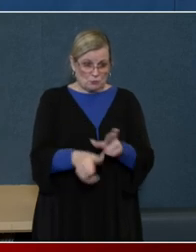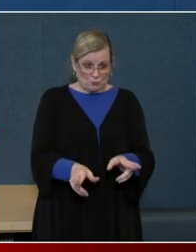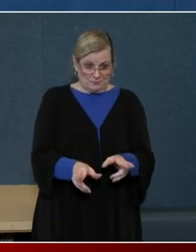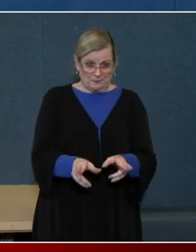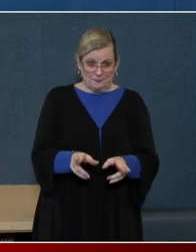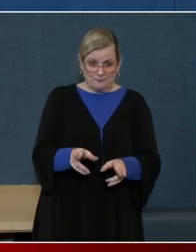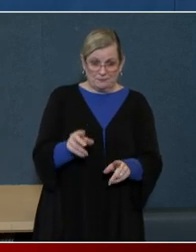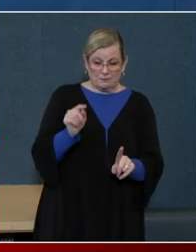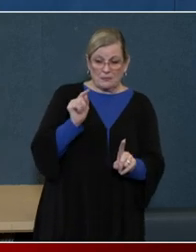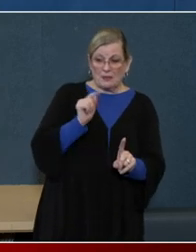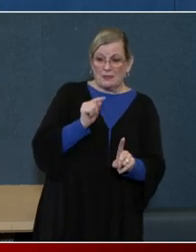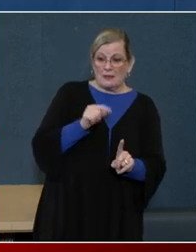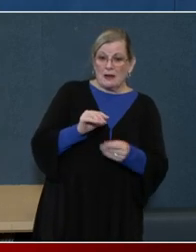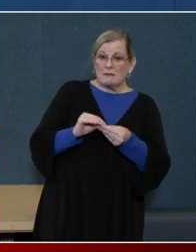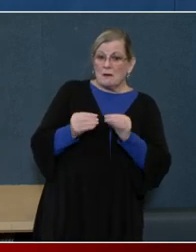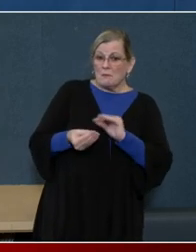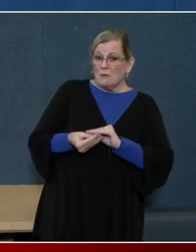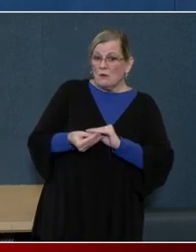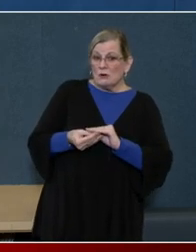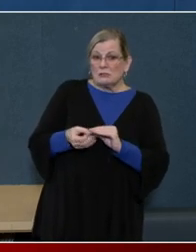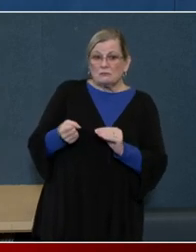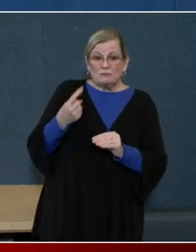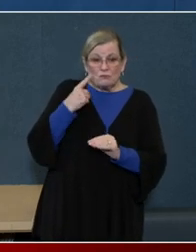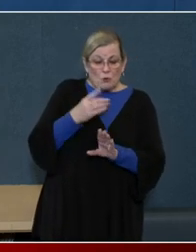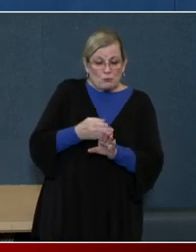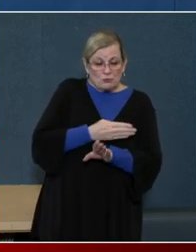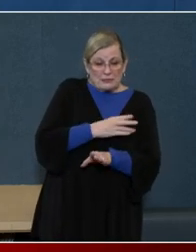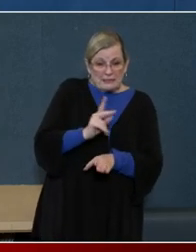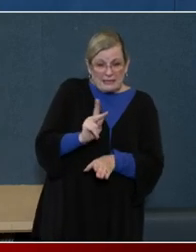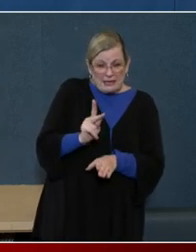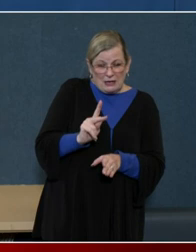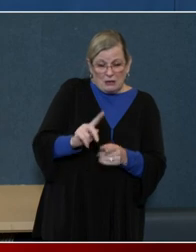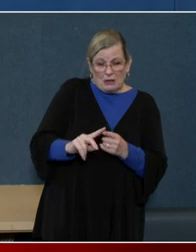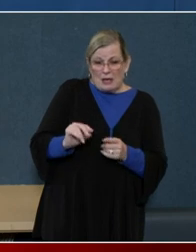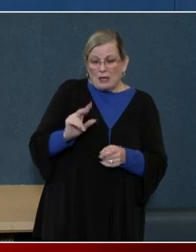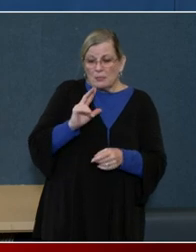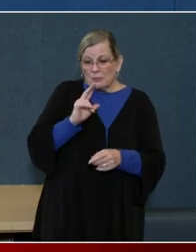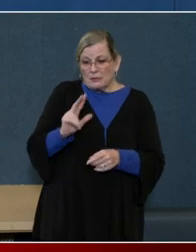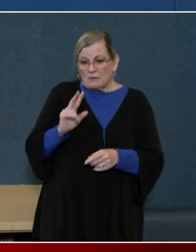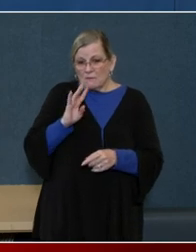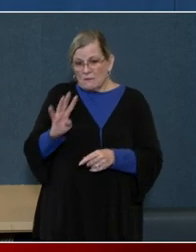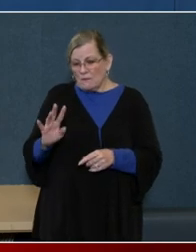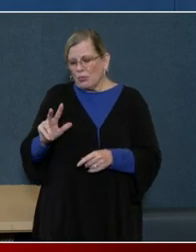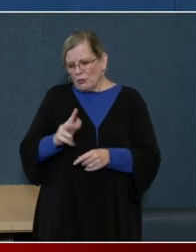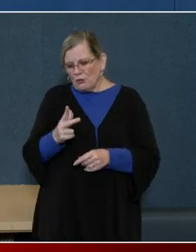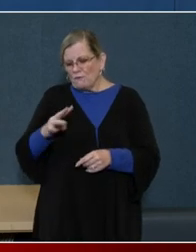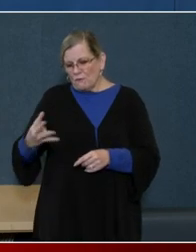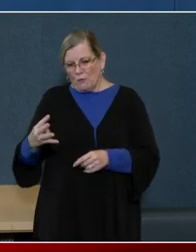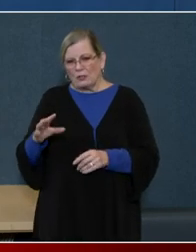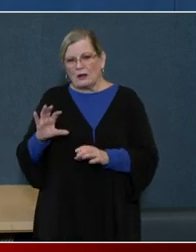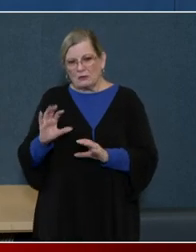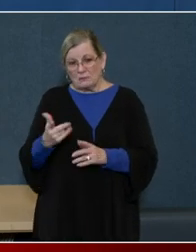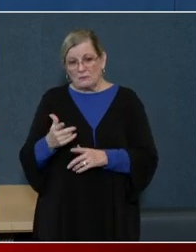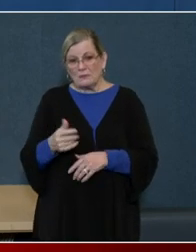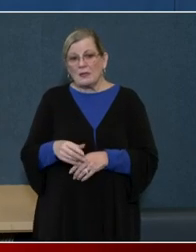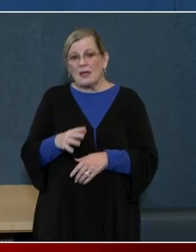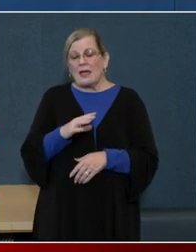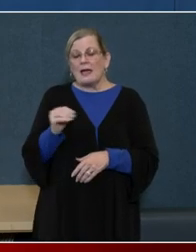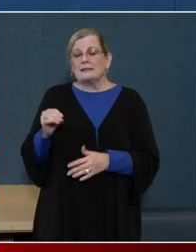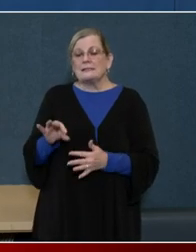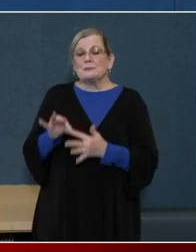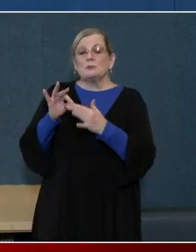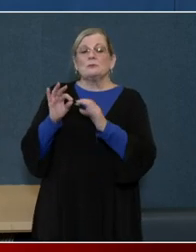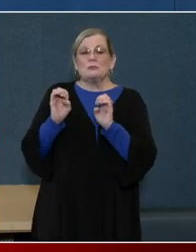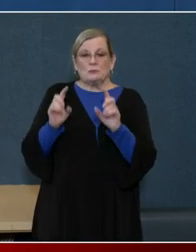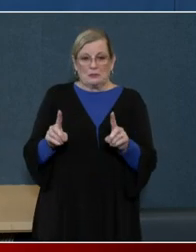our pre-K-3 and pre-K-4 classes and also our special education self-contained classrooms, which